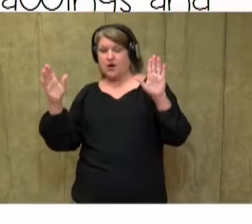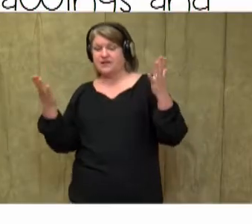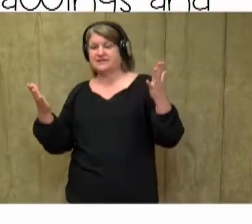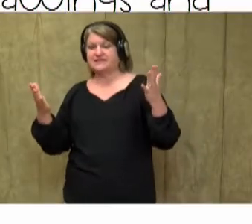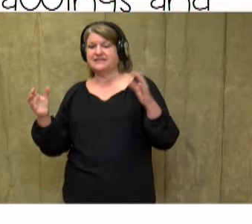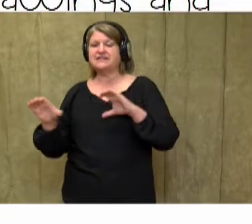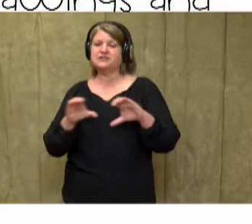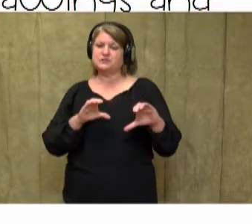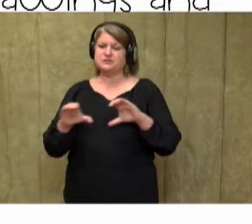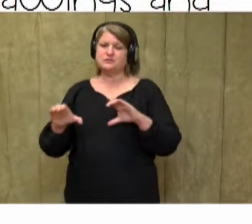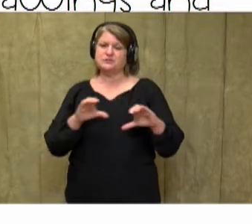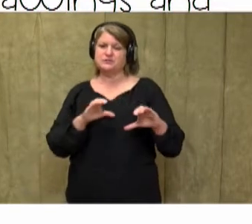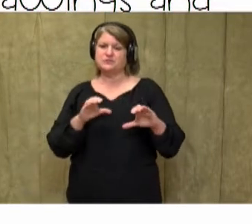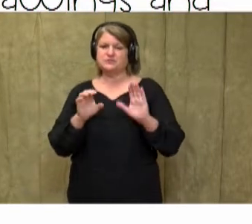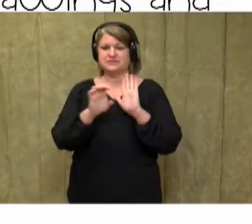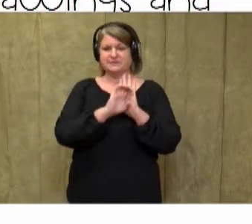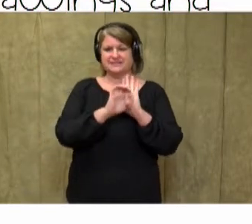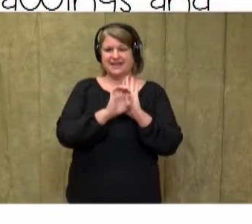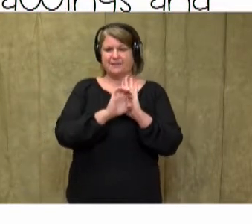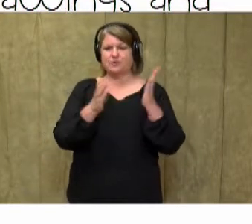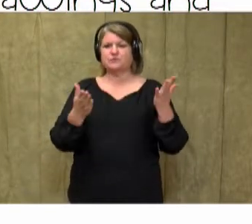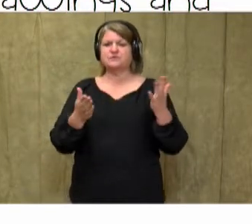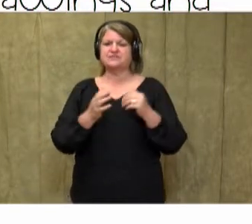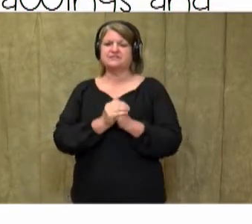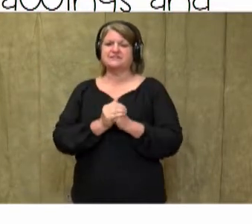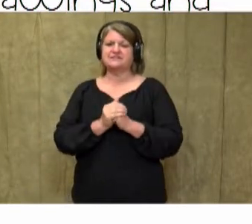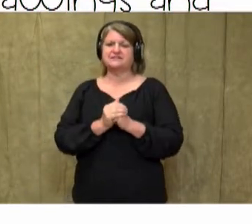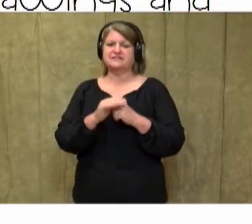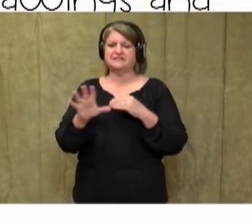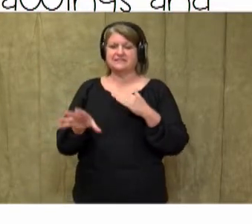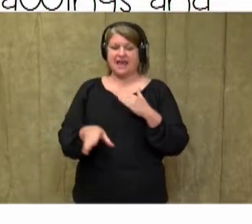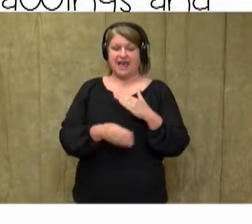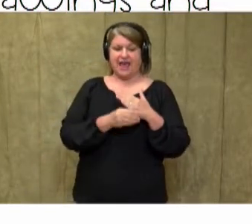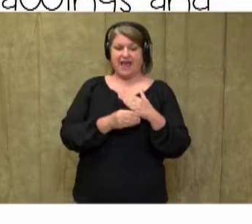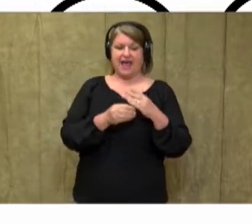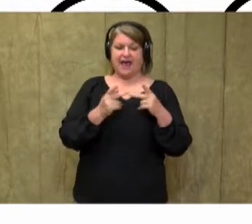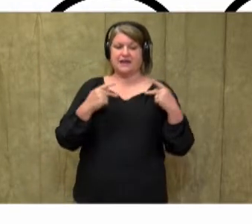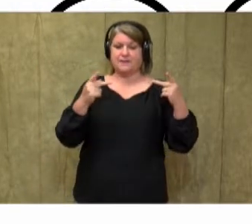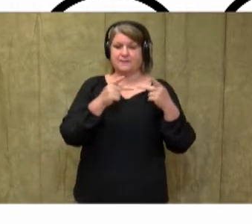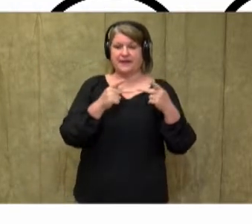do a couple of examples to add or place values.